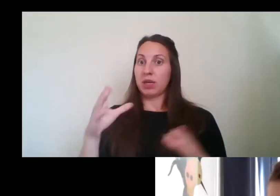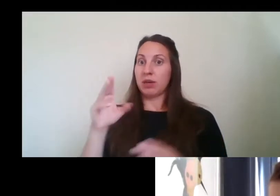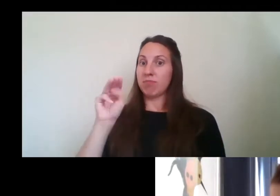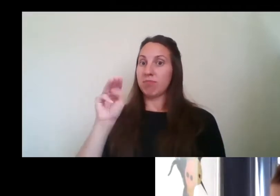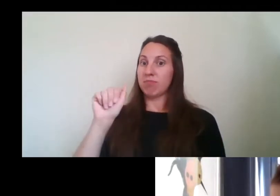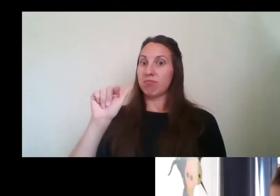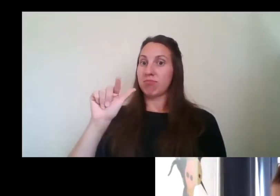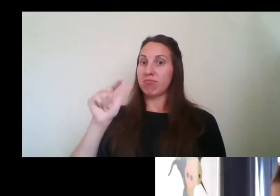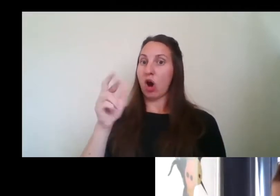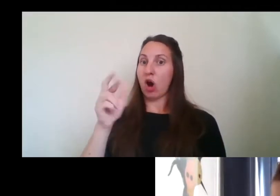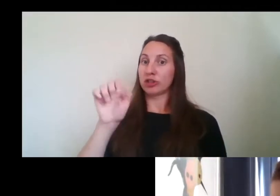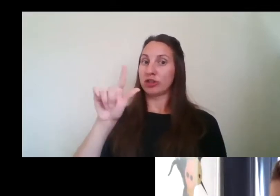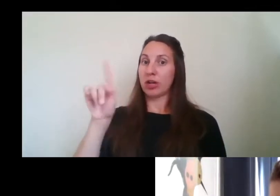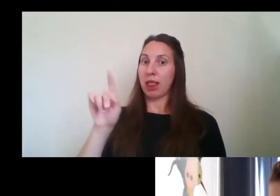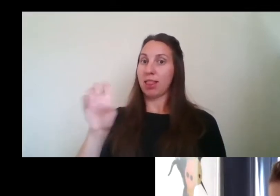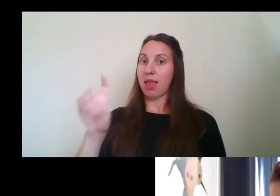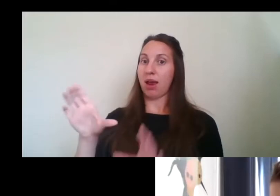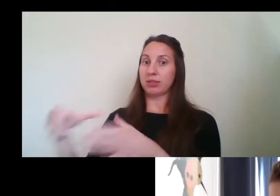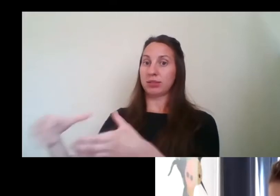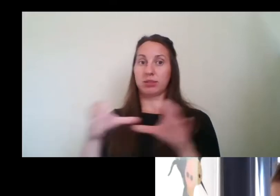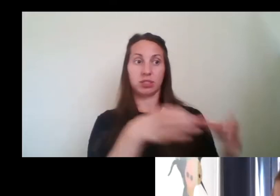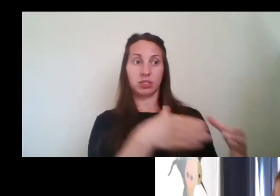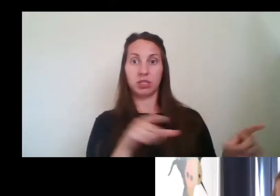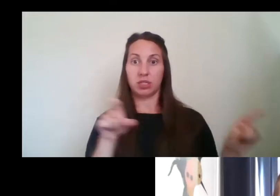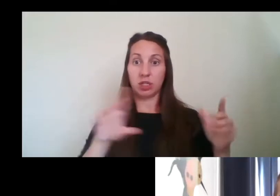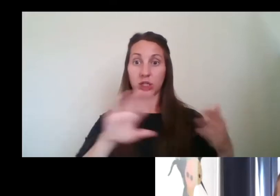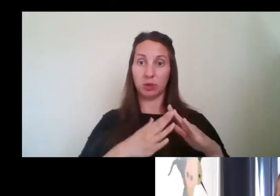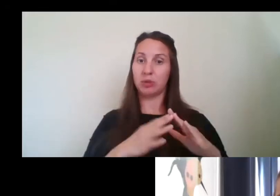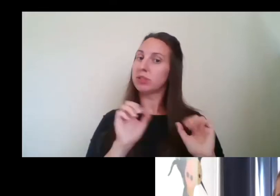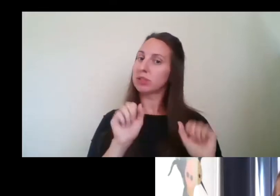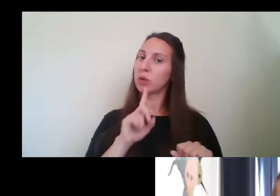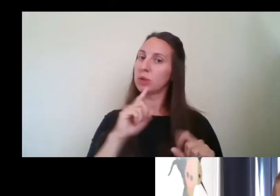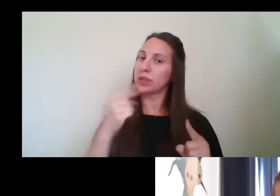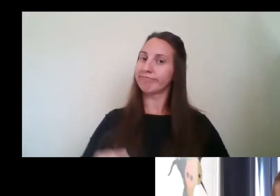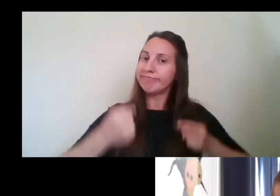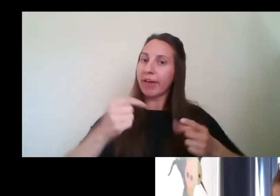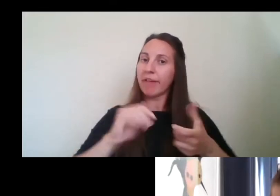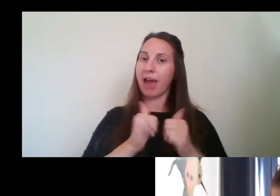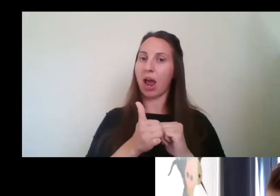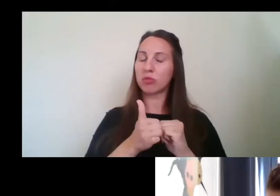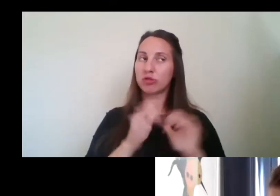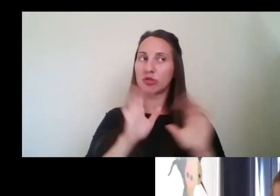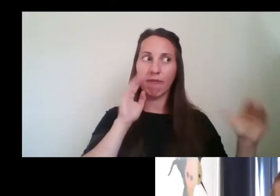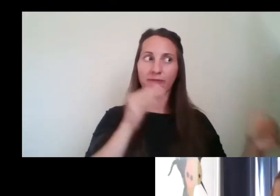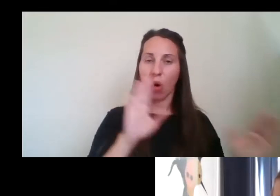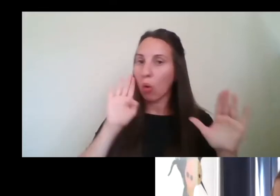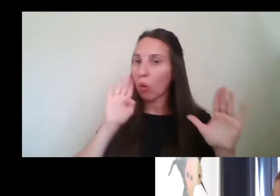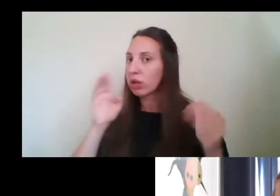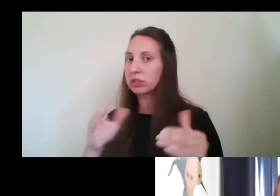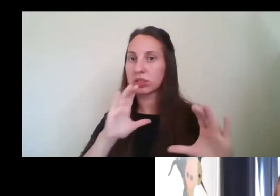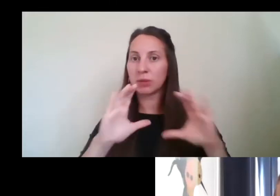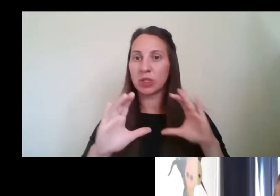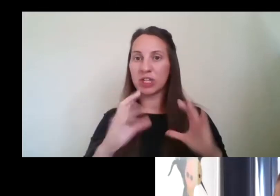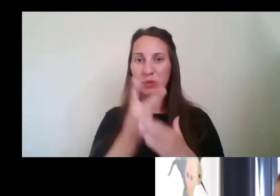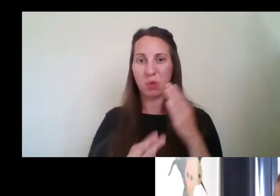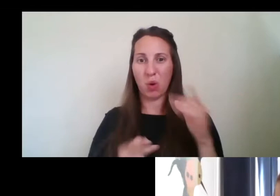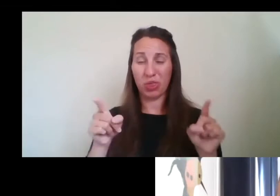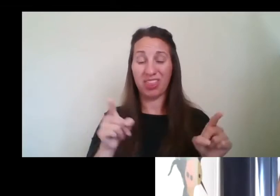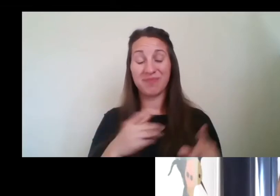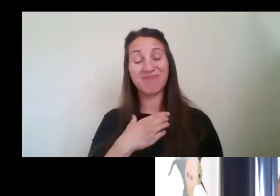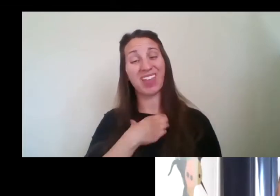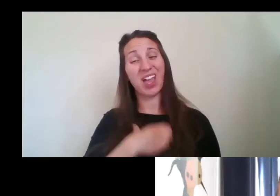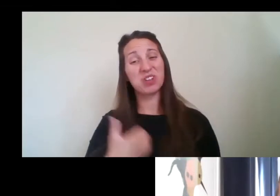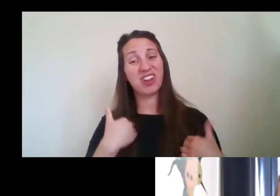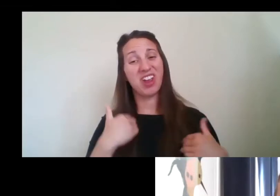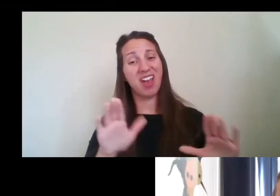it can be a real fight with, in terms of figuring out how you're supposed to focus your communications. I really wish I had a great answer for you.